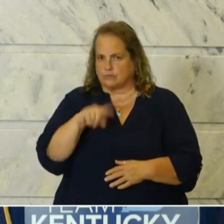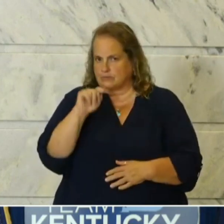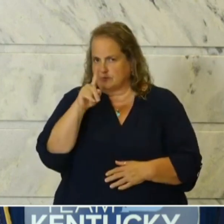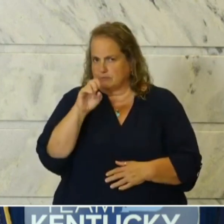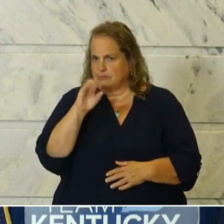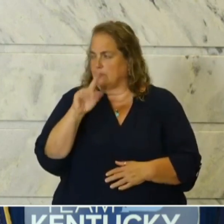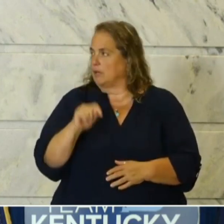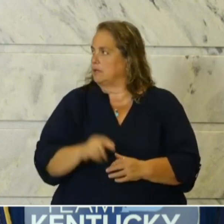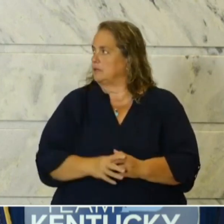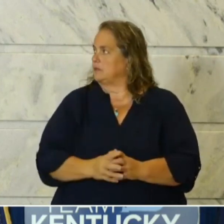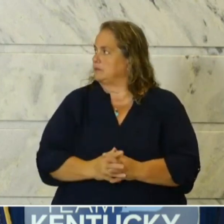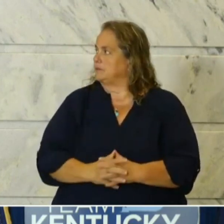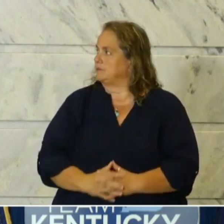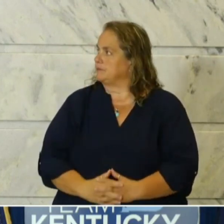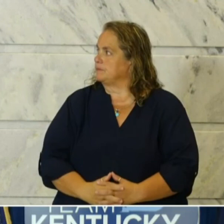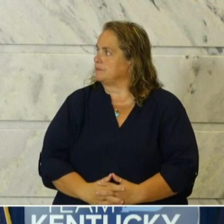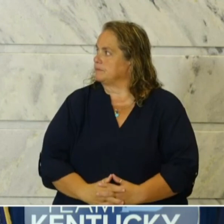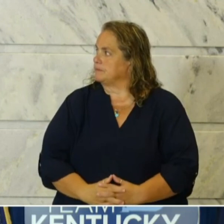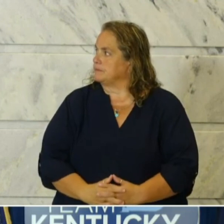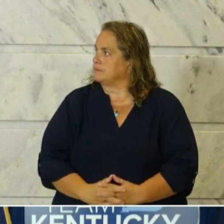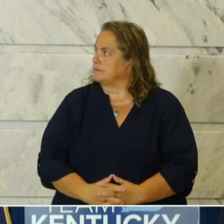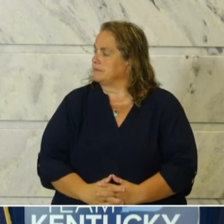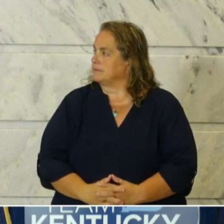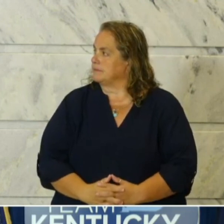Oh, here.